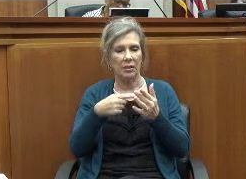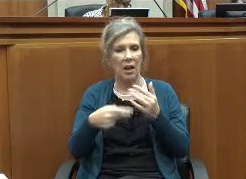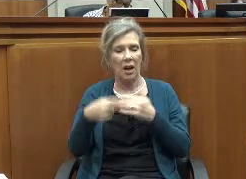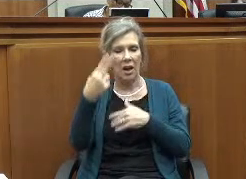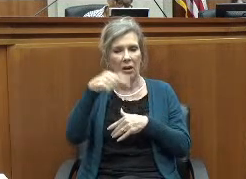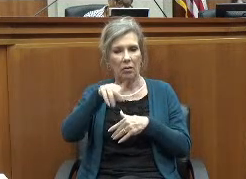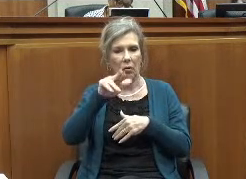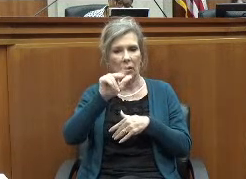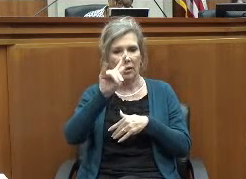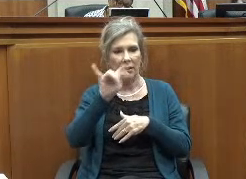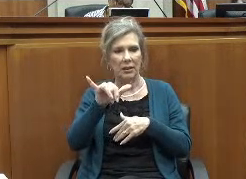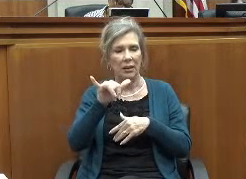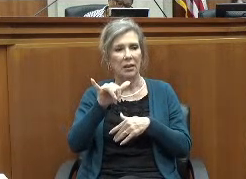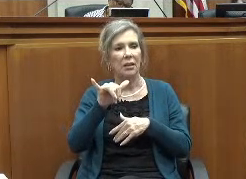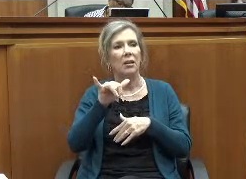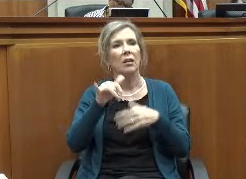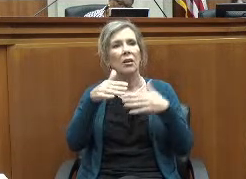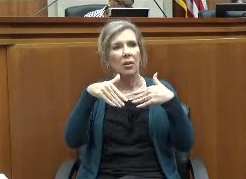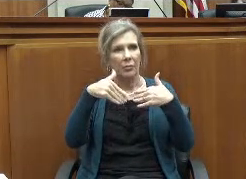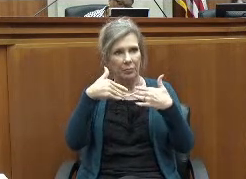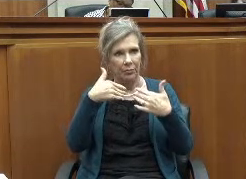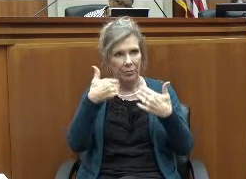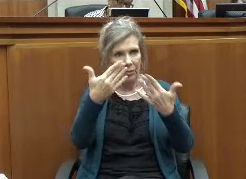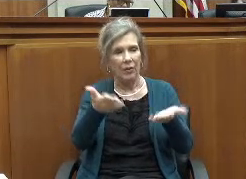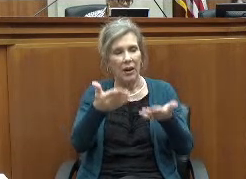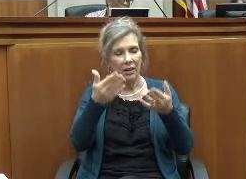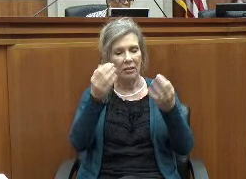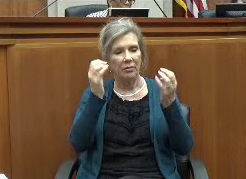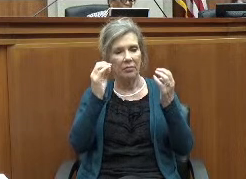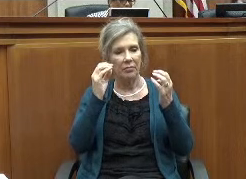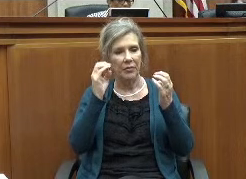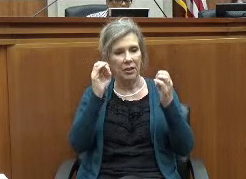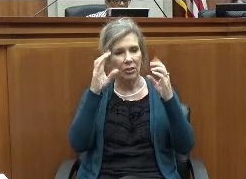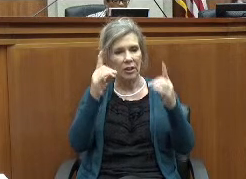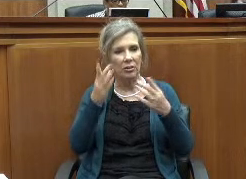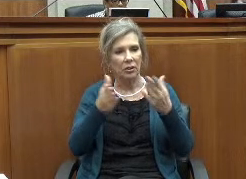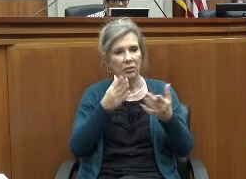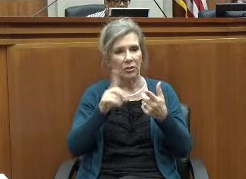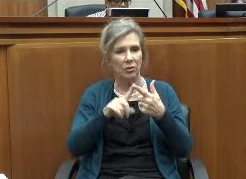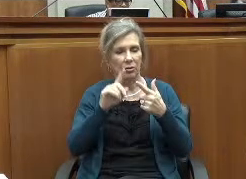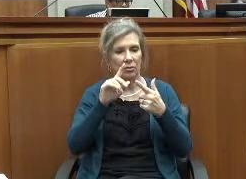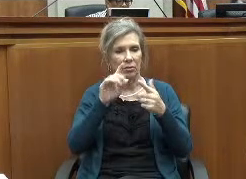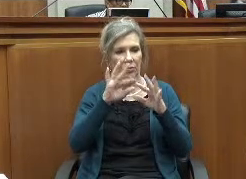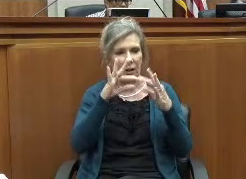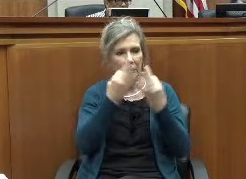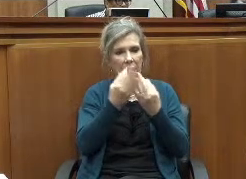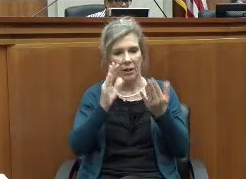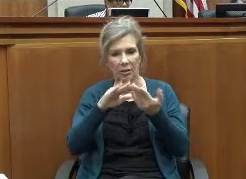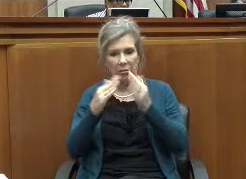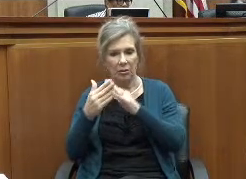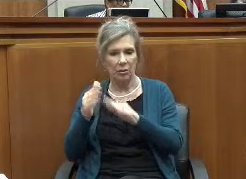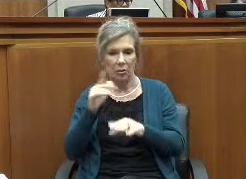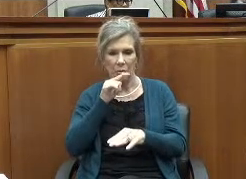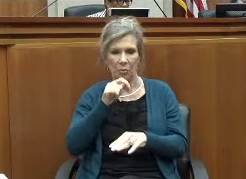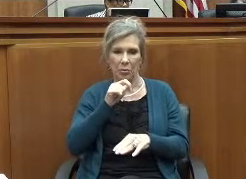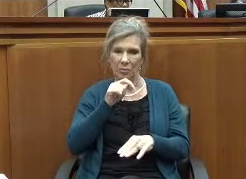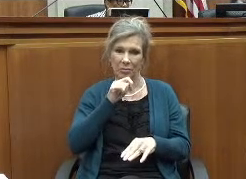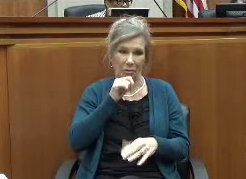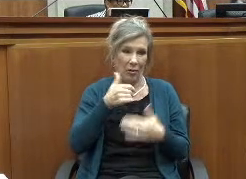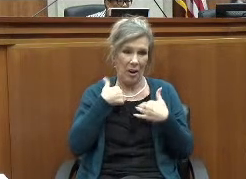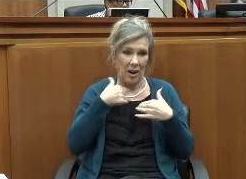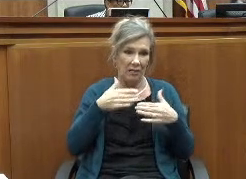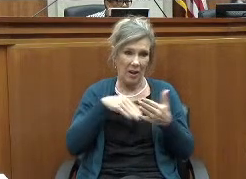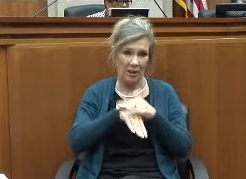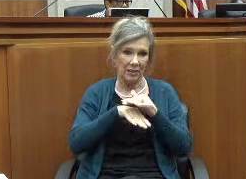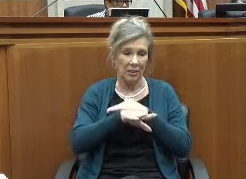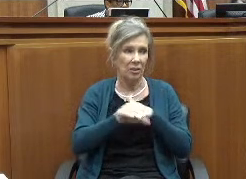provider of education services to many parents and families and communities that would otherwise not have access. So on